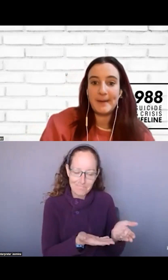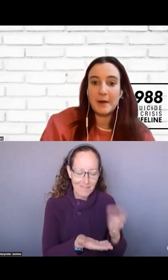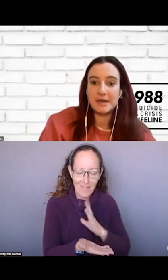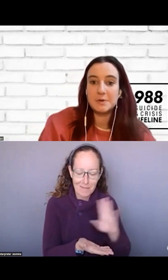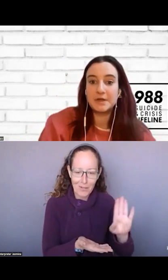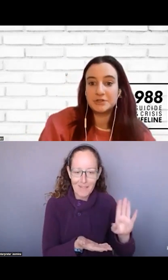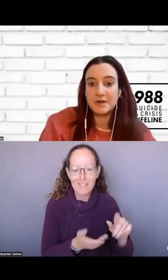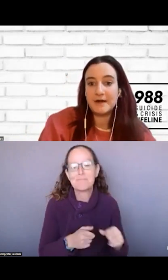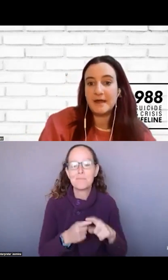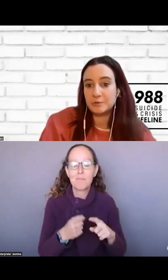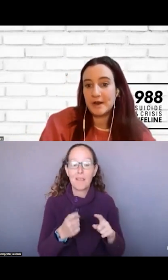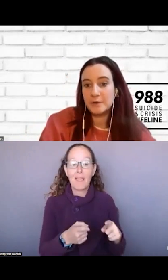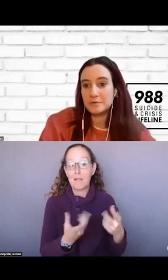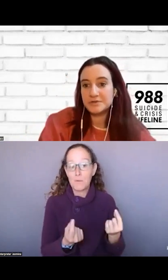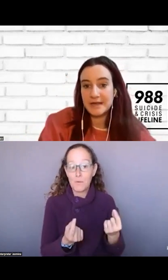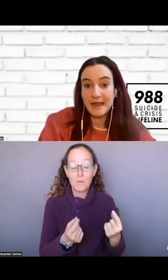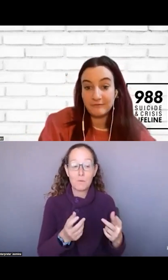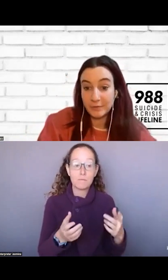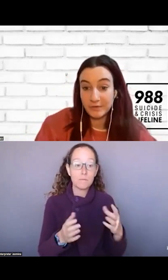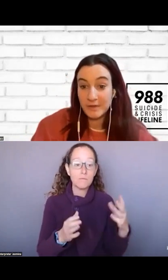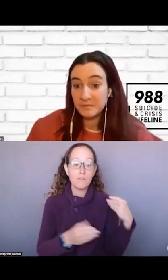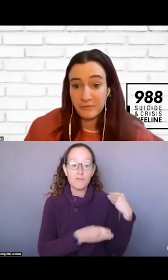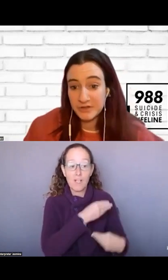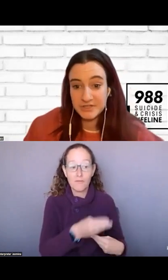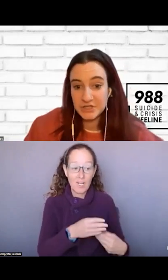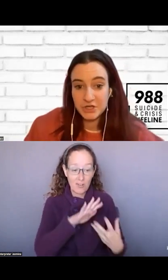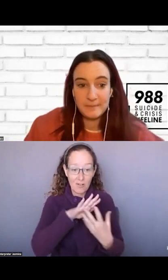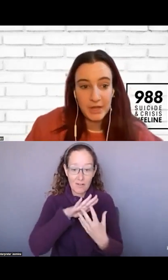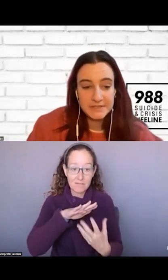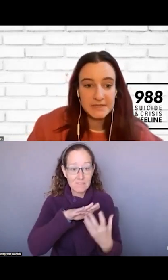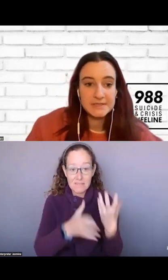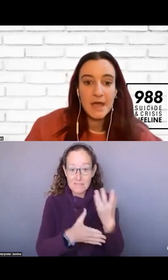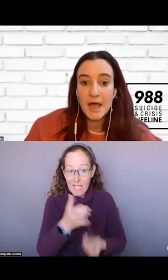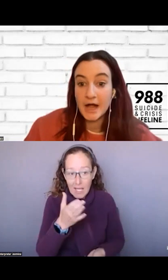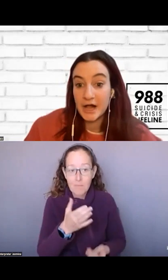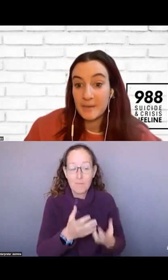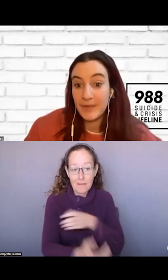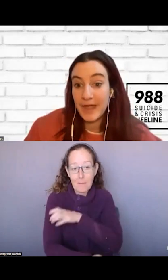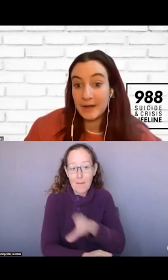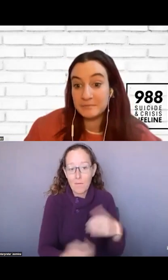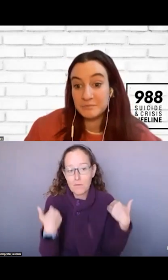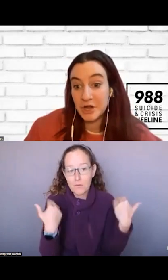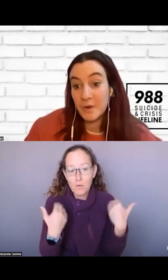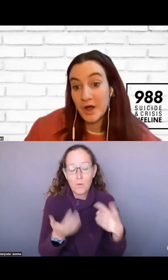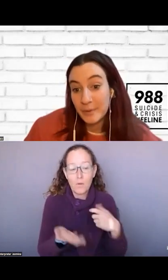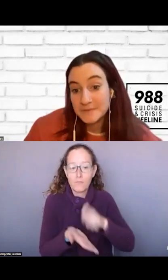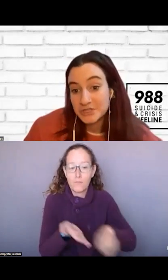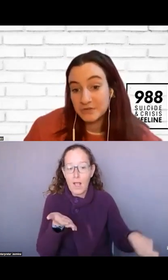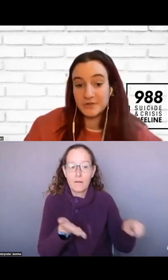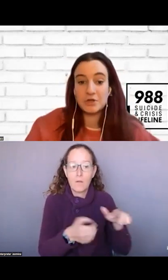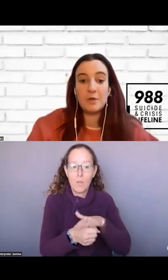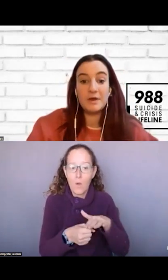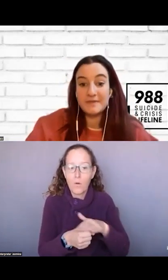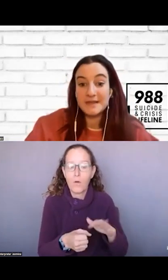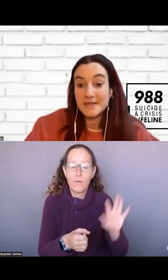by empowering youth under 25 to write local, state, and federal level legislation and policies. And, you know, on the prep session